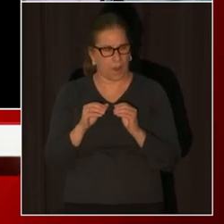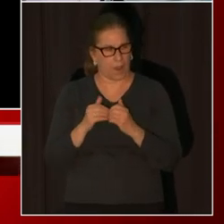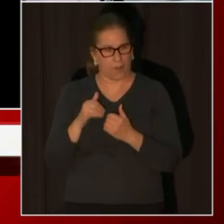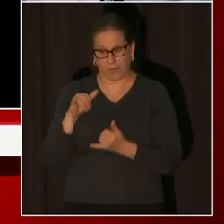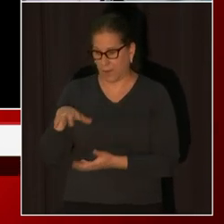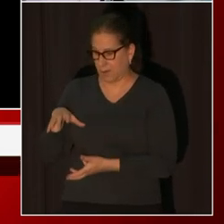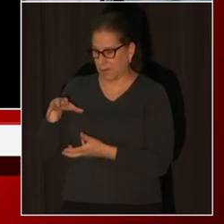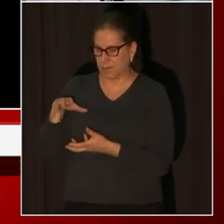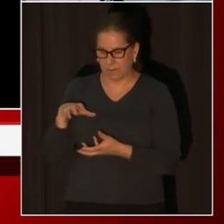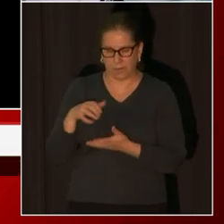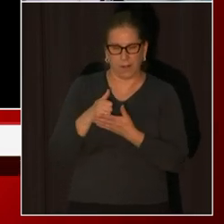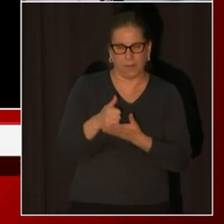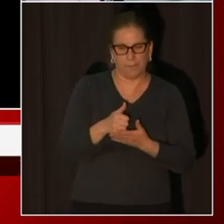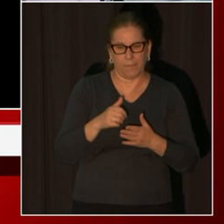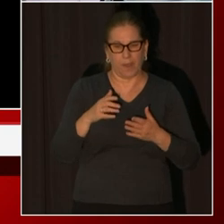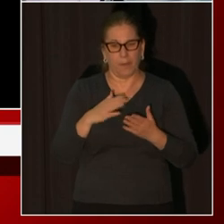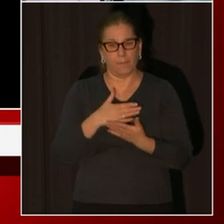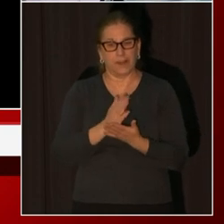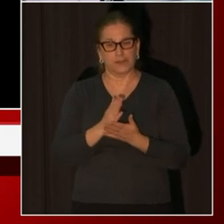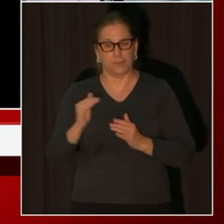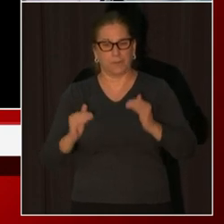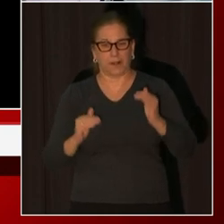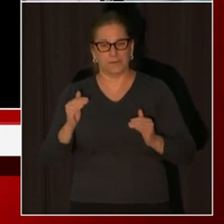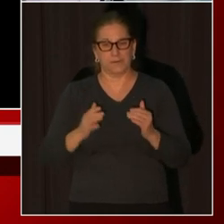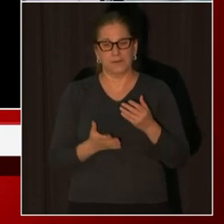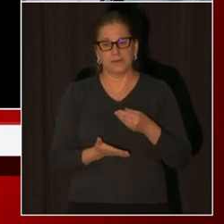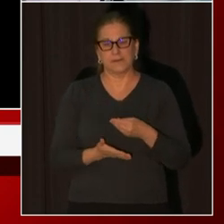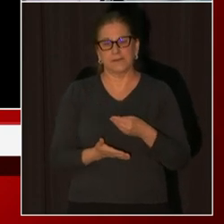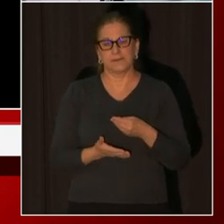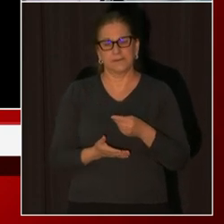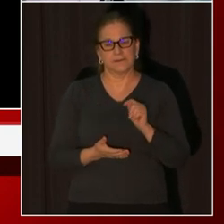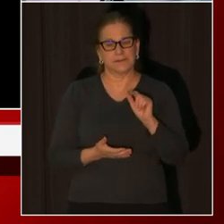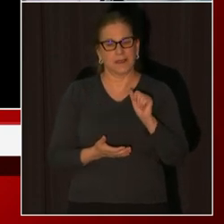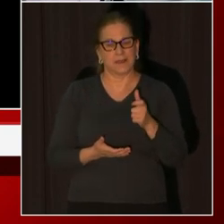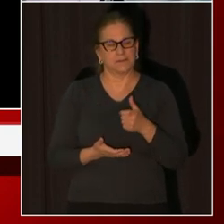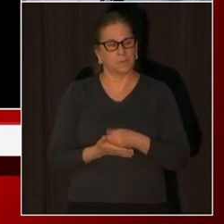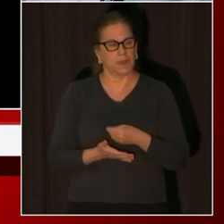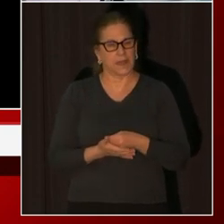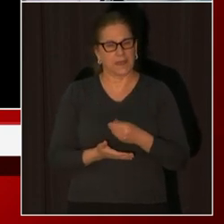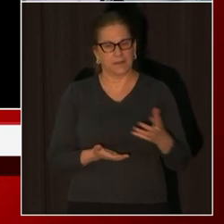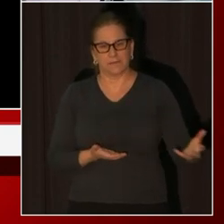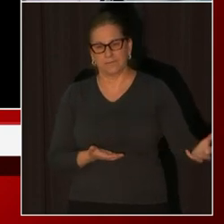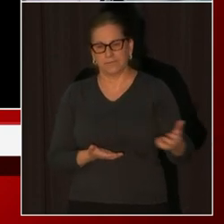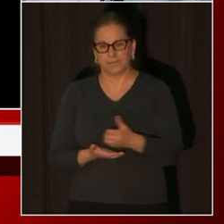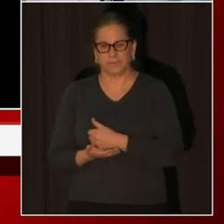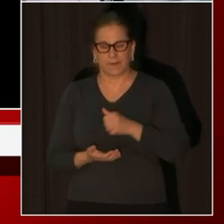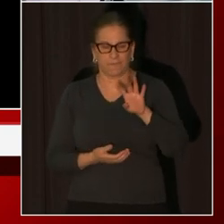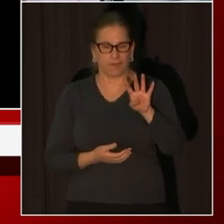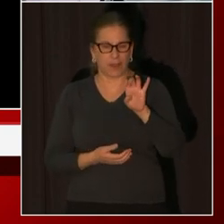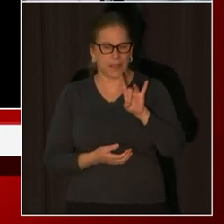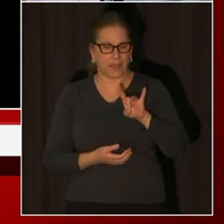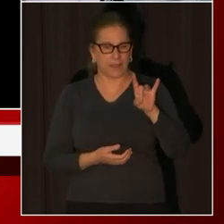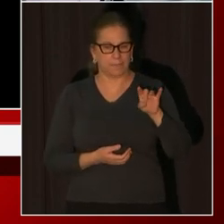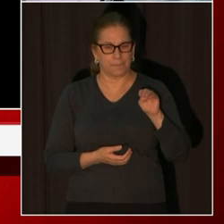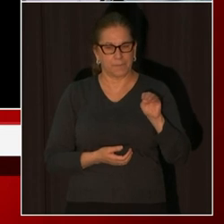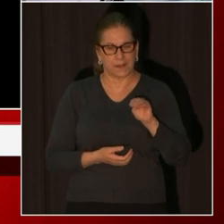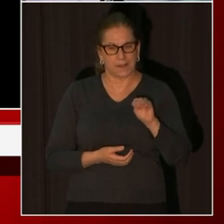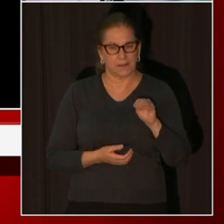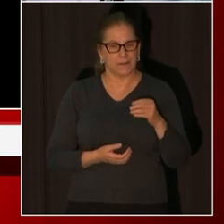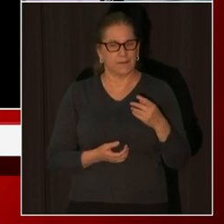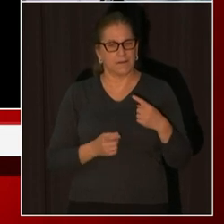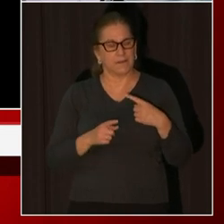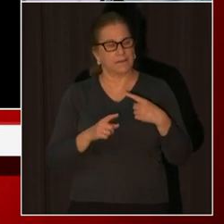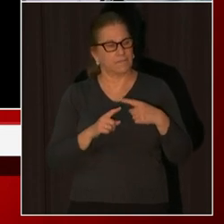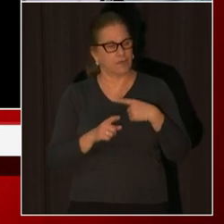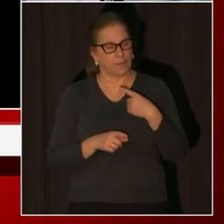tax funds of $488 million. These are things like our WMATA operating and capital and hospital funds. Those are reserved for